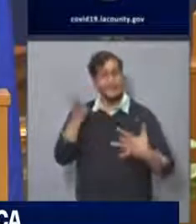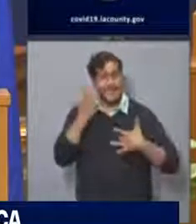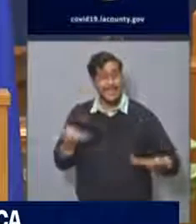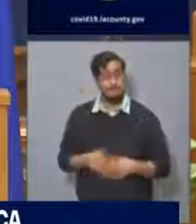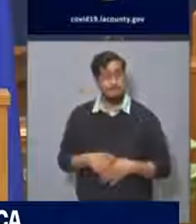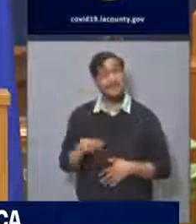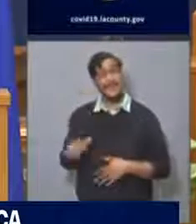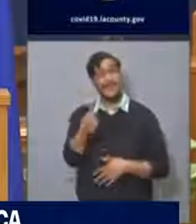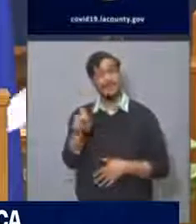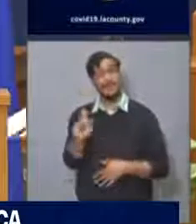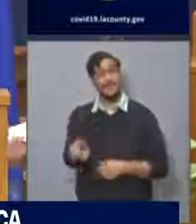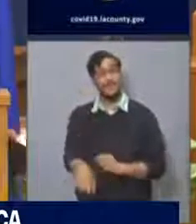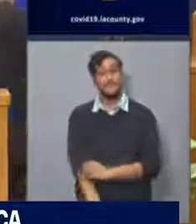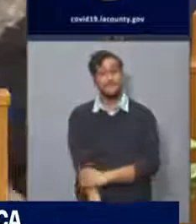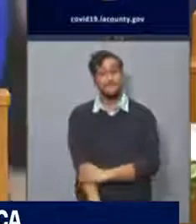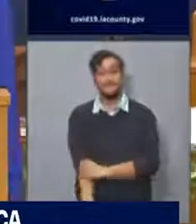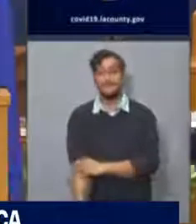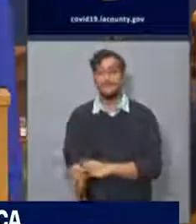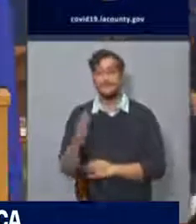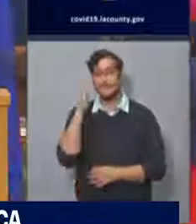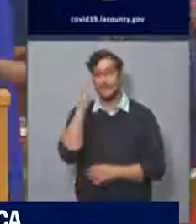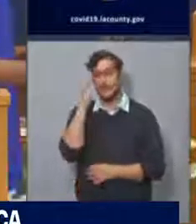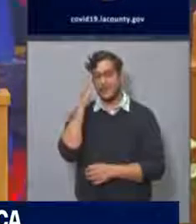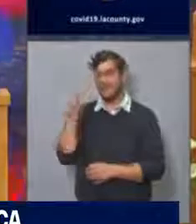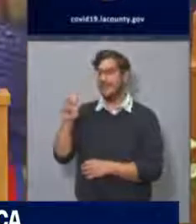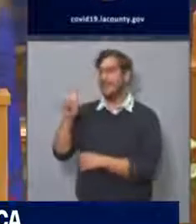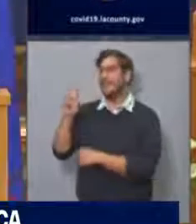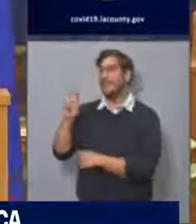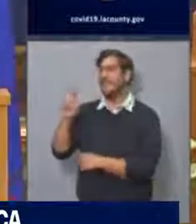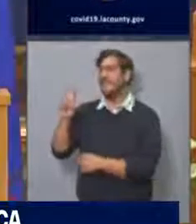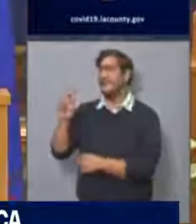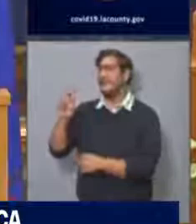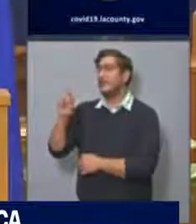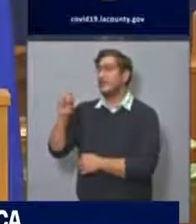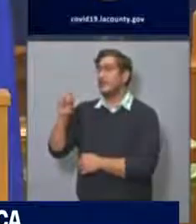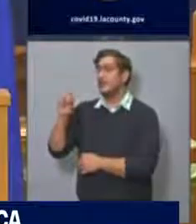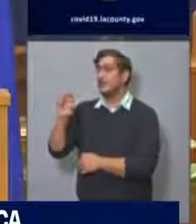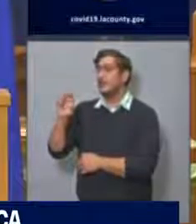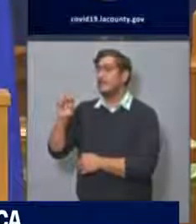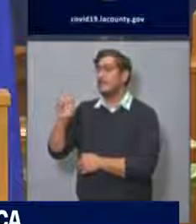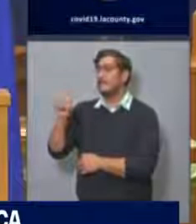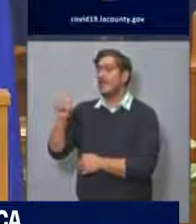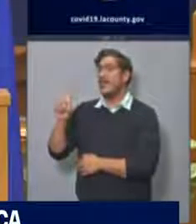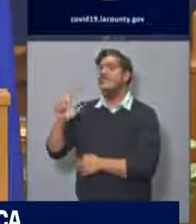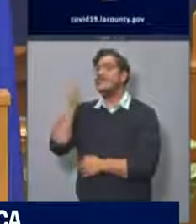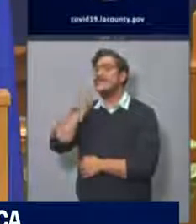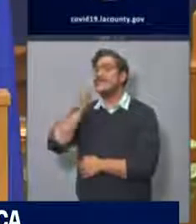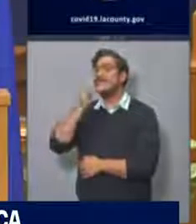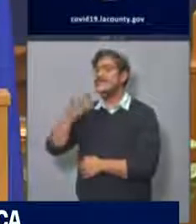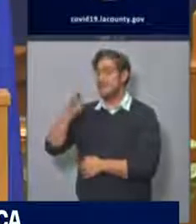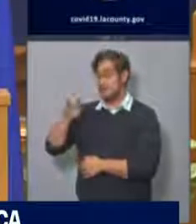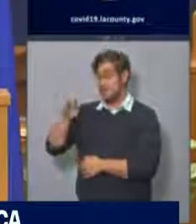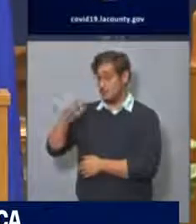to the next question. Yes, that is from David Rosenfeld with LA Daily News. The line is open.